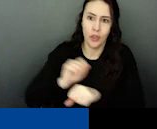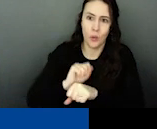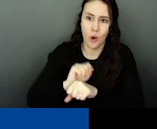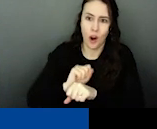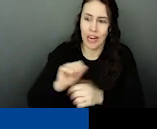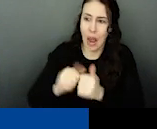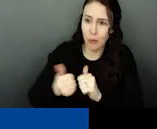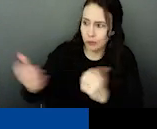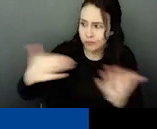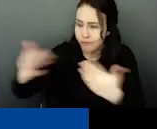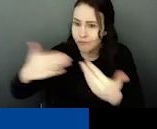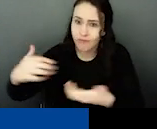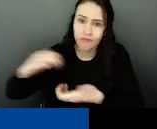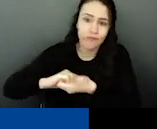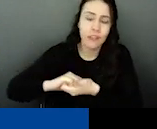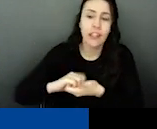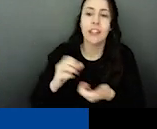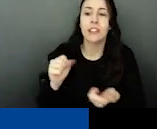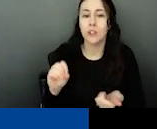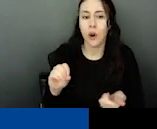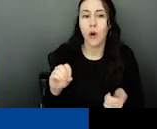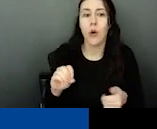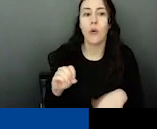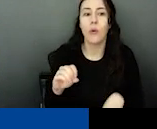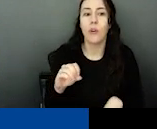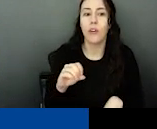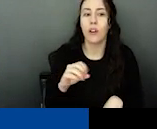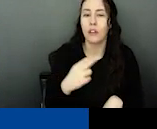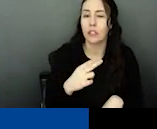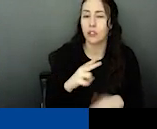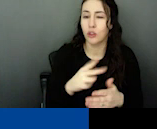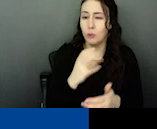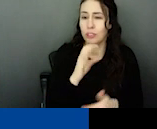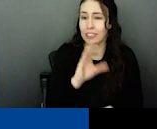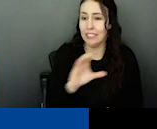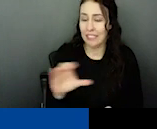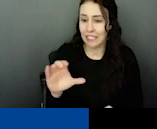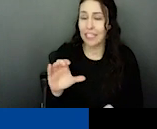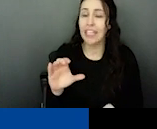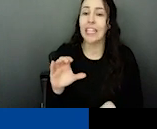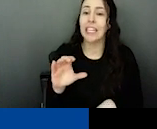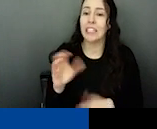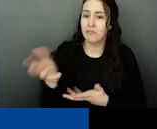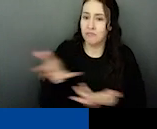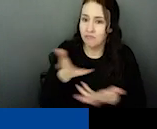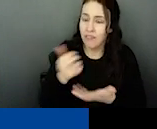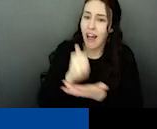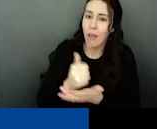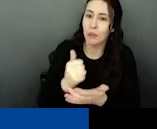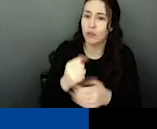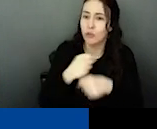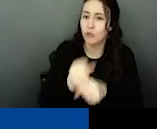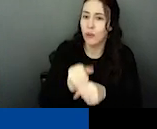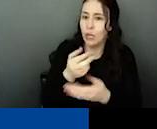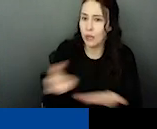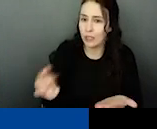board. And so the ASCCC is largely engaged in helping to create resources to assist the